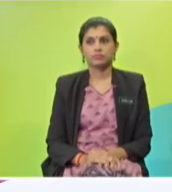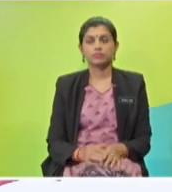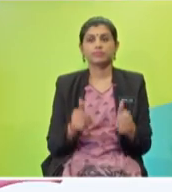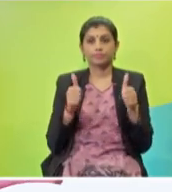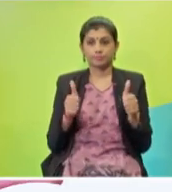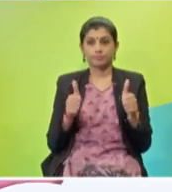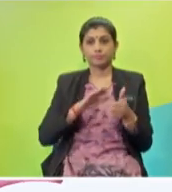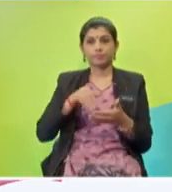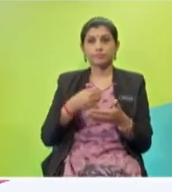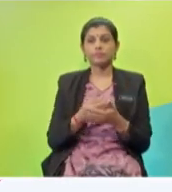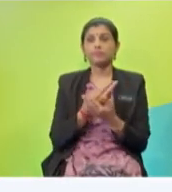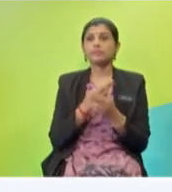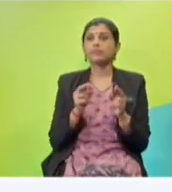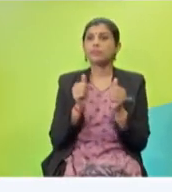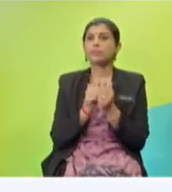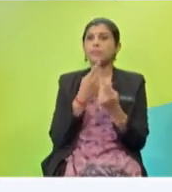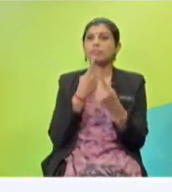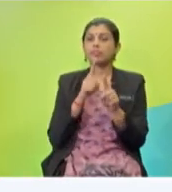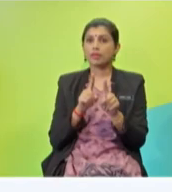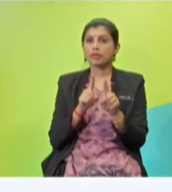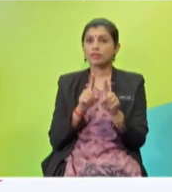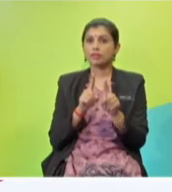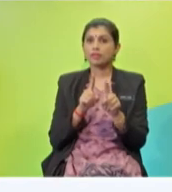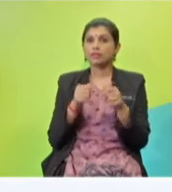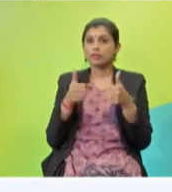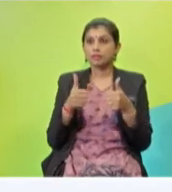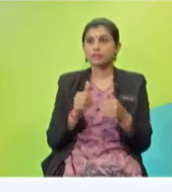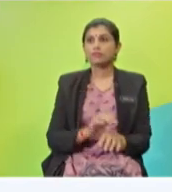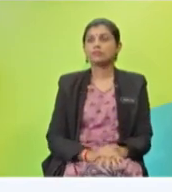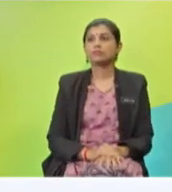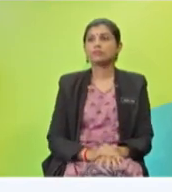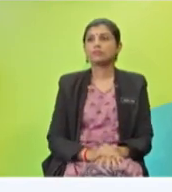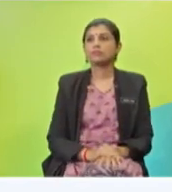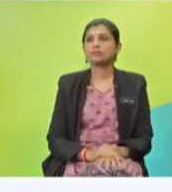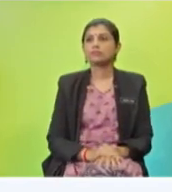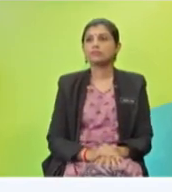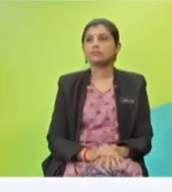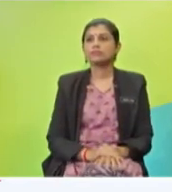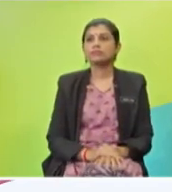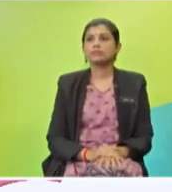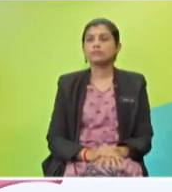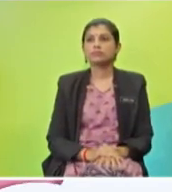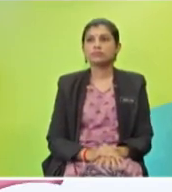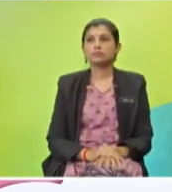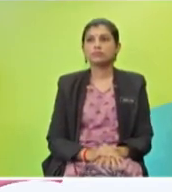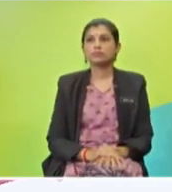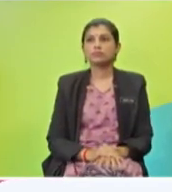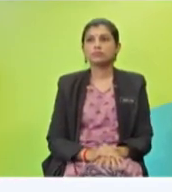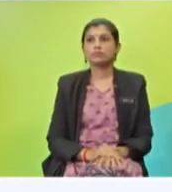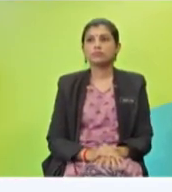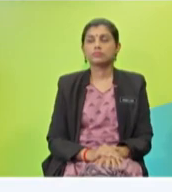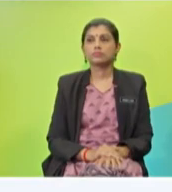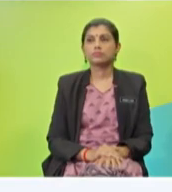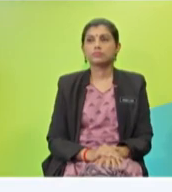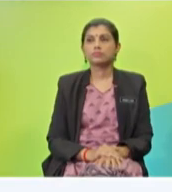done. Okay, then. So Firash is ready as well, so hold your answers. Okay, good, okay. Everyone. Adelia is